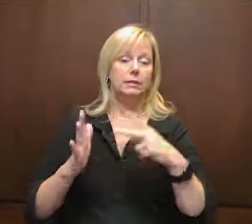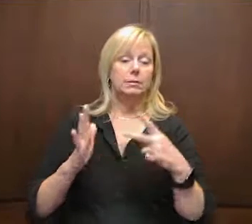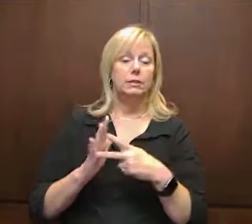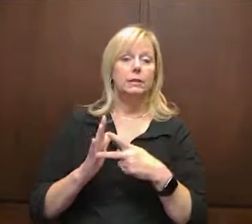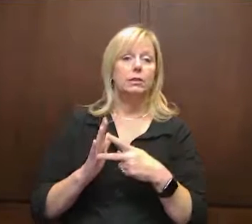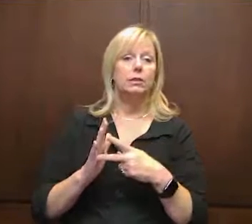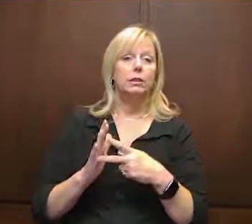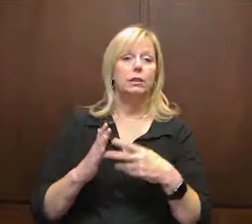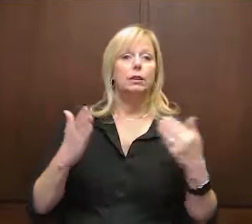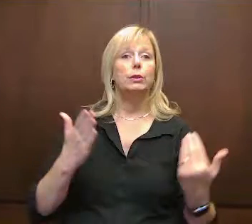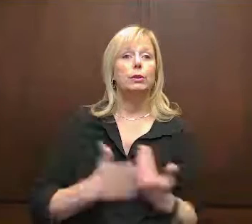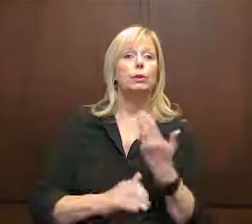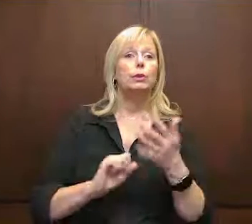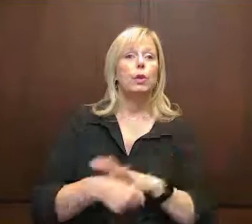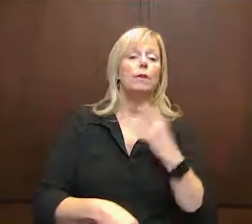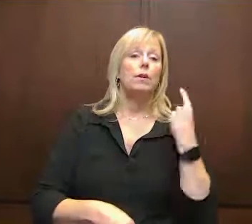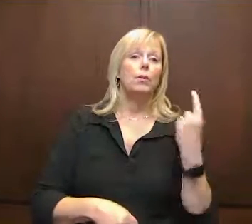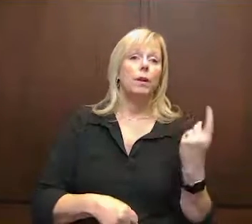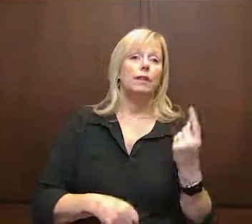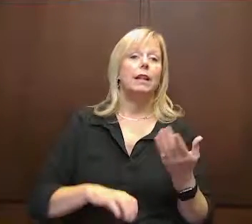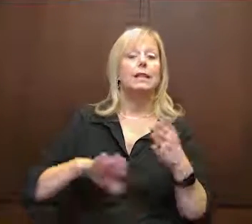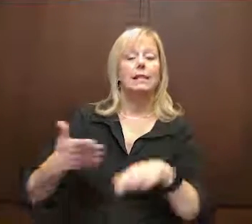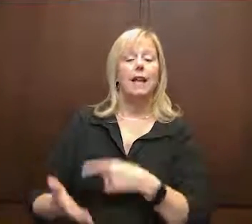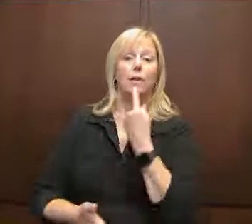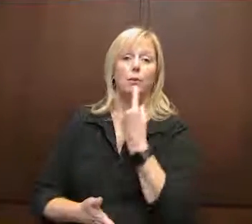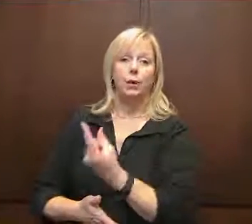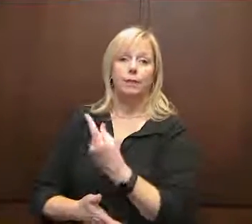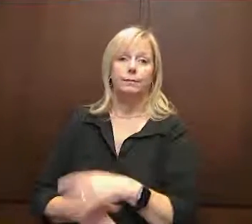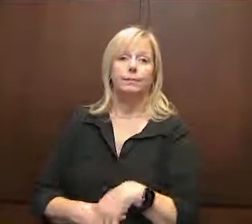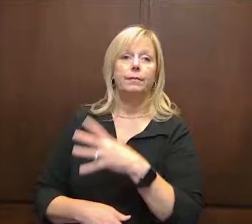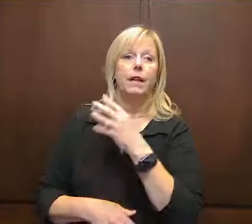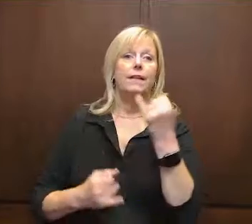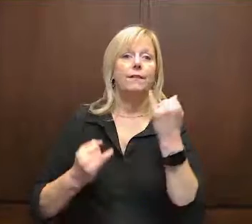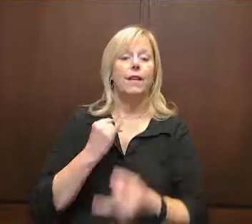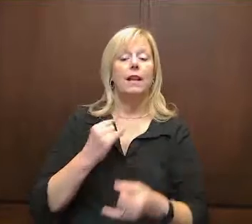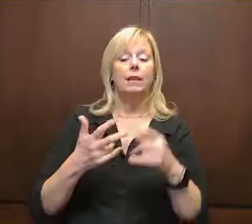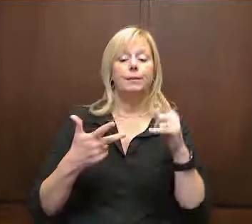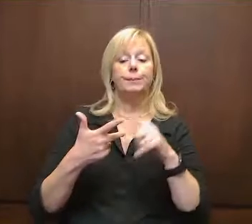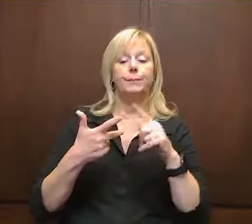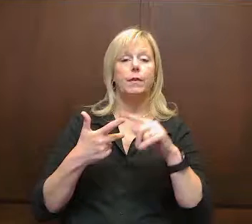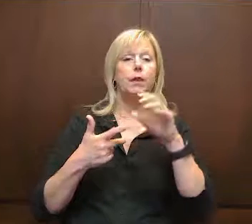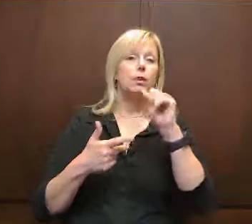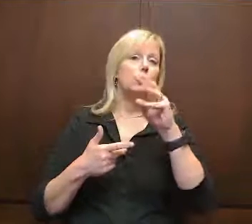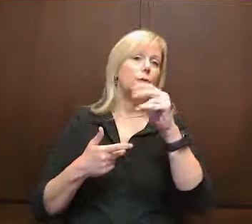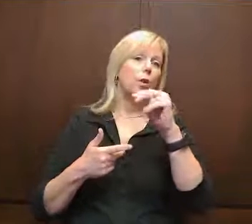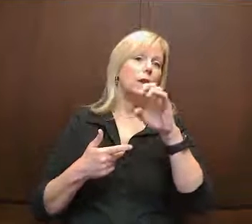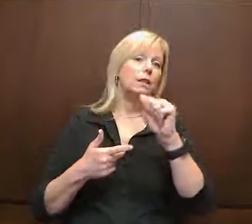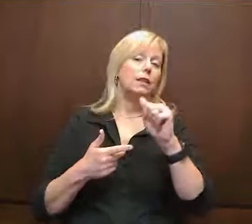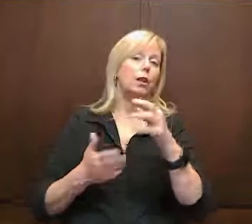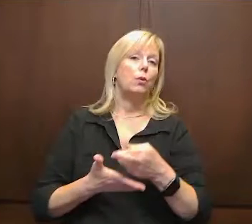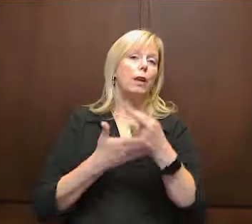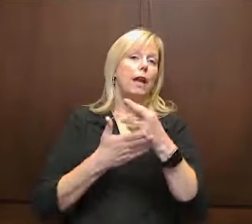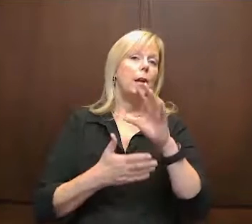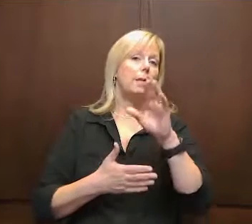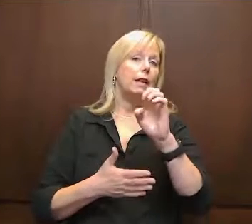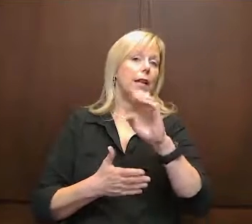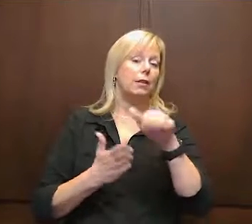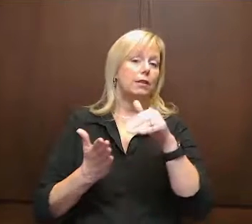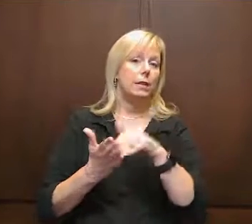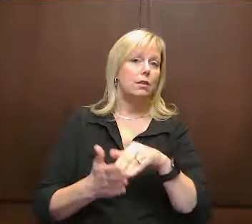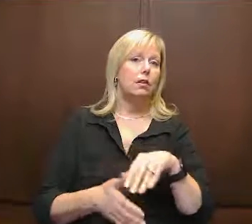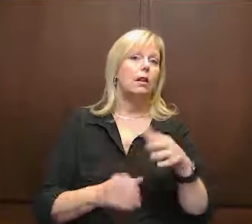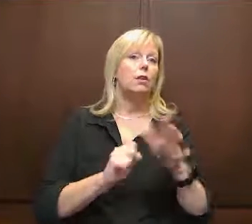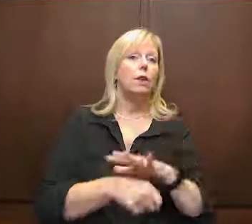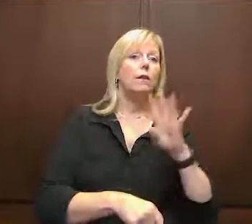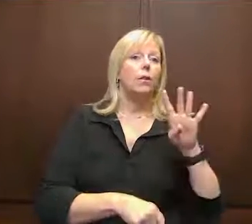an increase of 1 case and 1 death. And finally, the Swansea Rehab and Care Center has 48 cases and